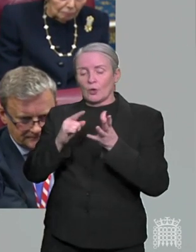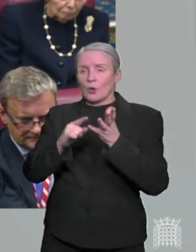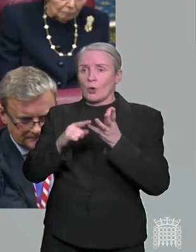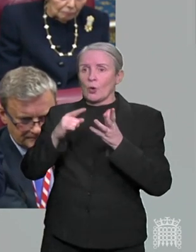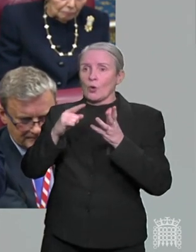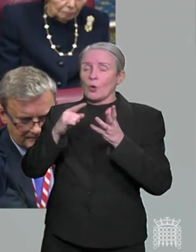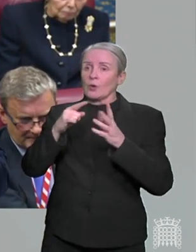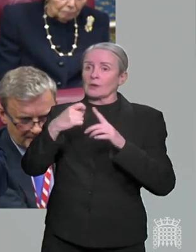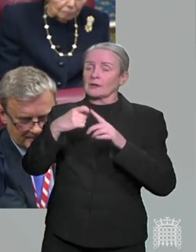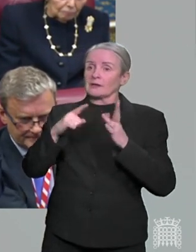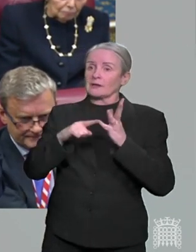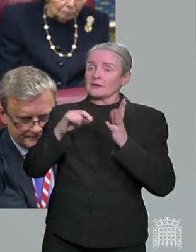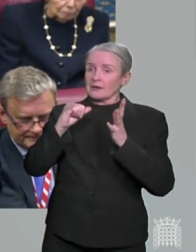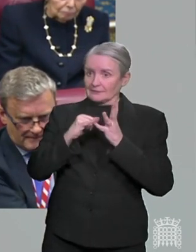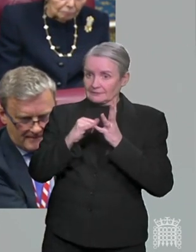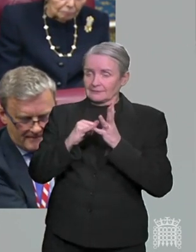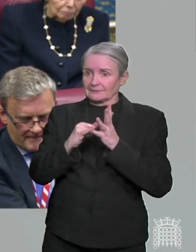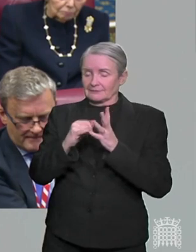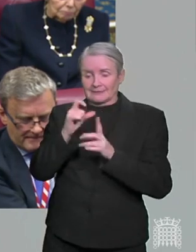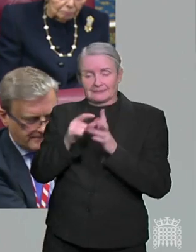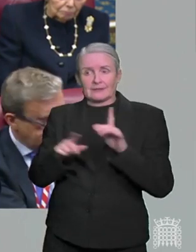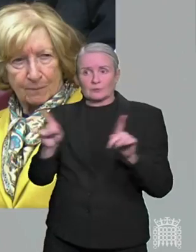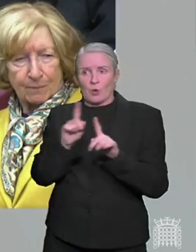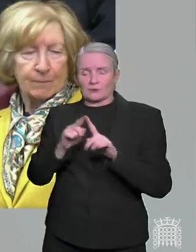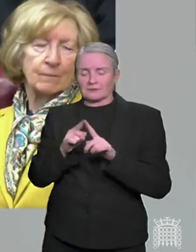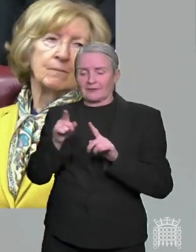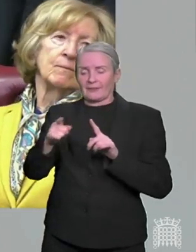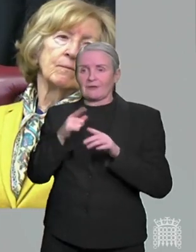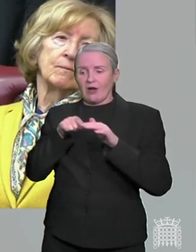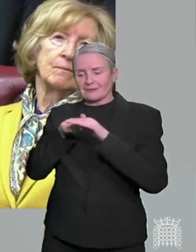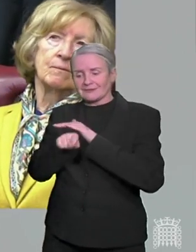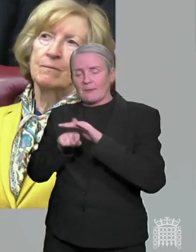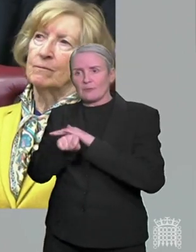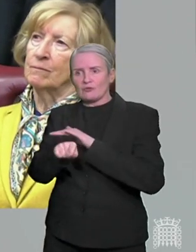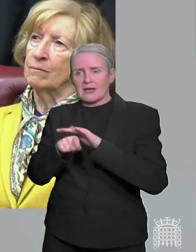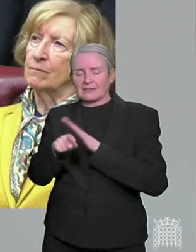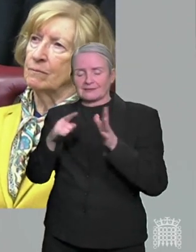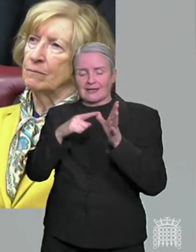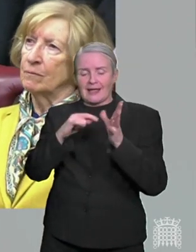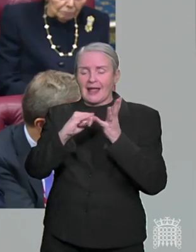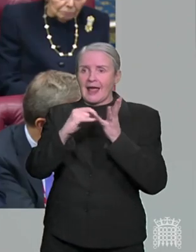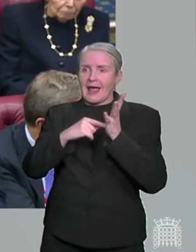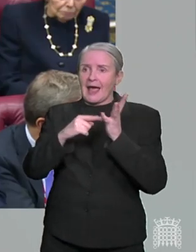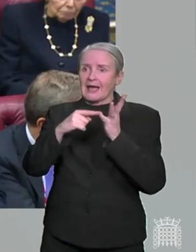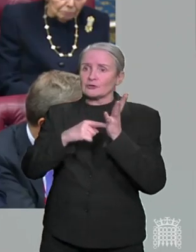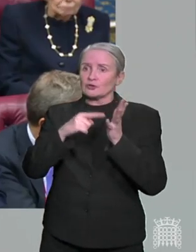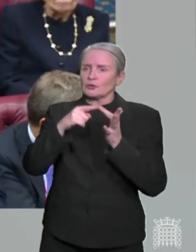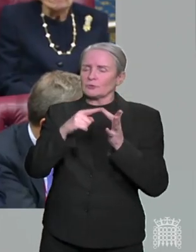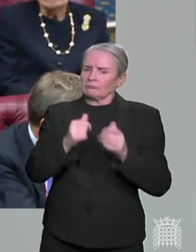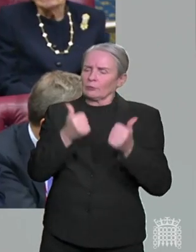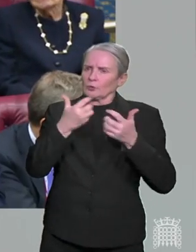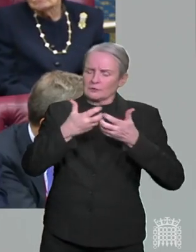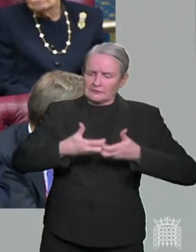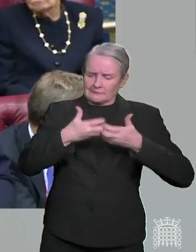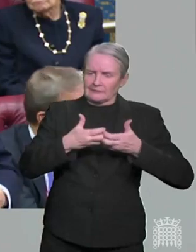is make sure that we are going to replace the Astute submarines, which are incredibly high-tech and successful, with a new generation